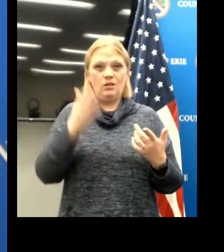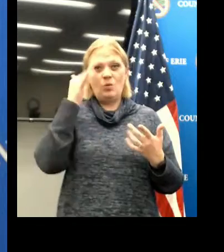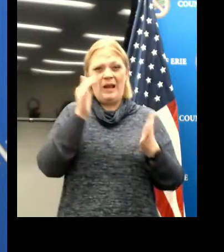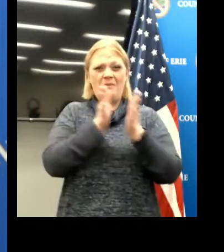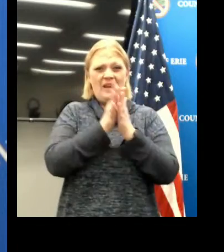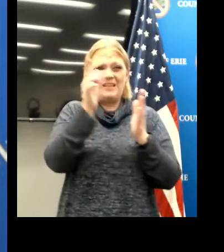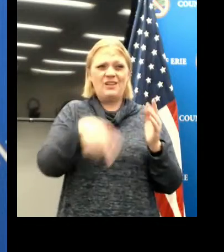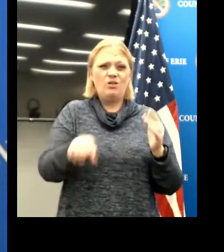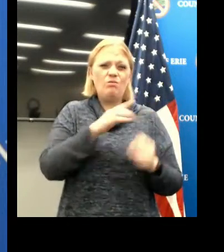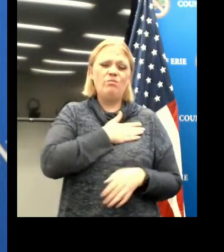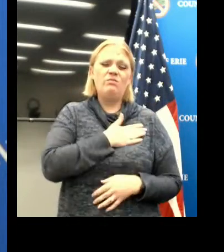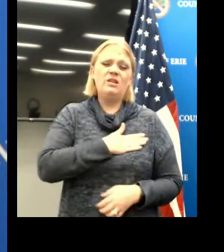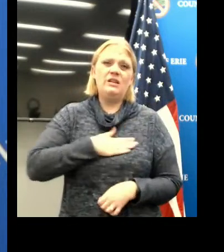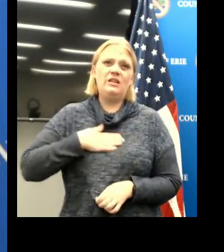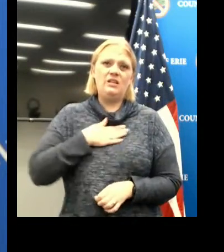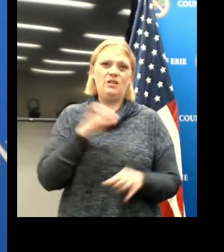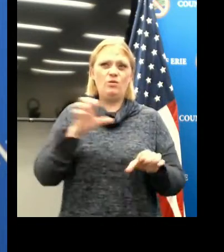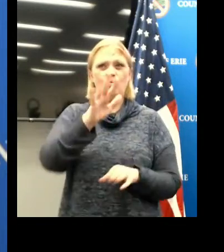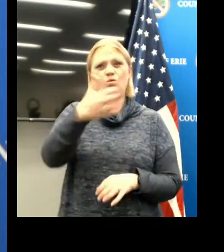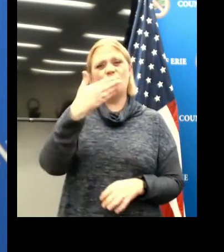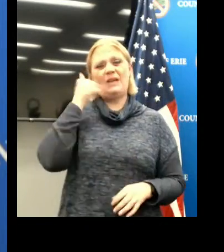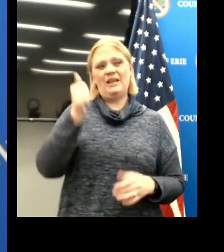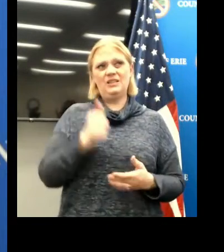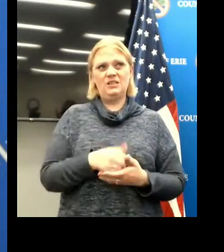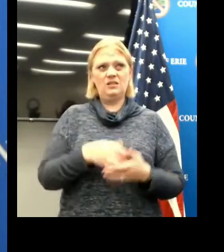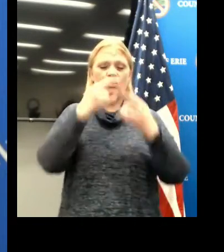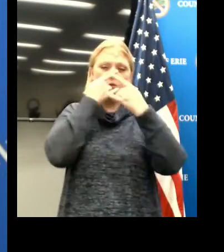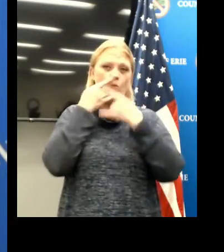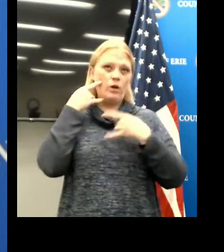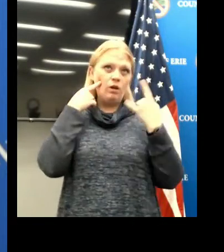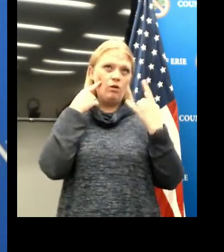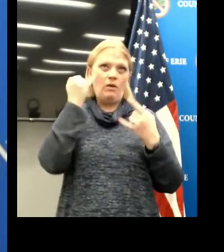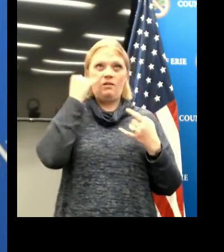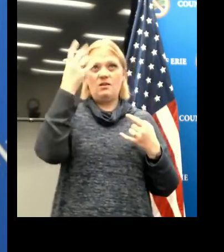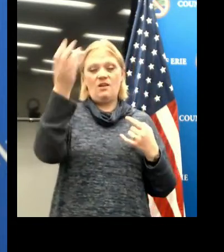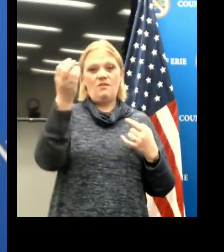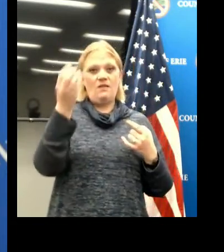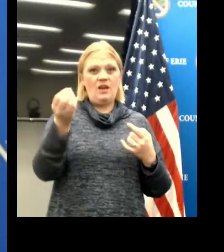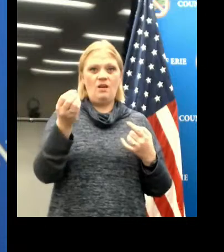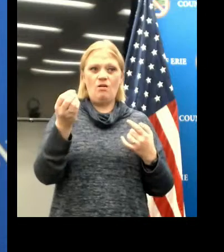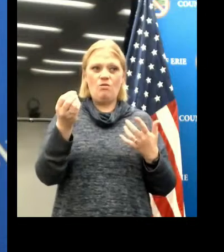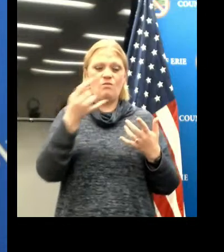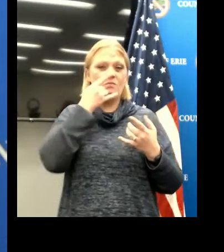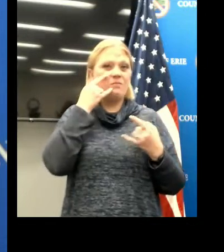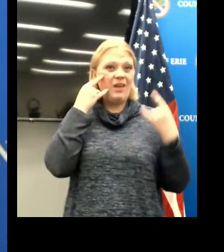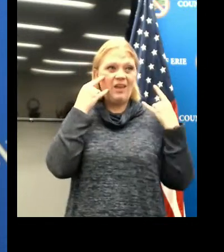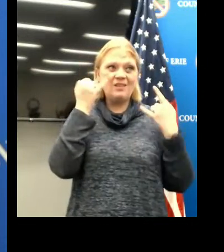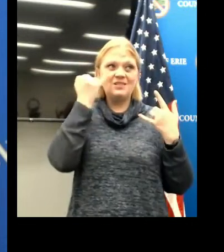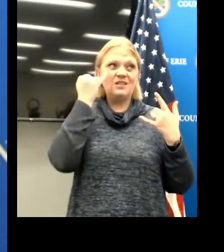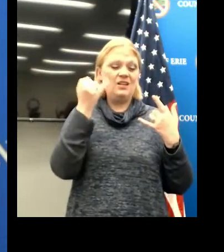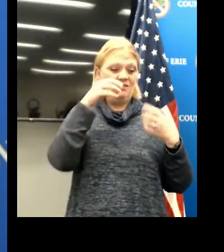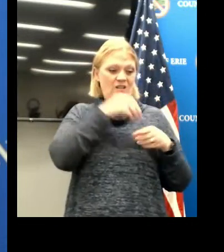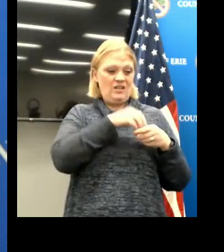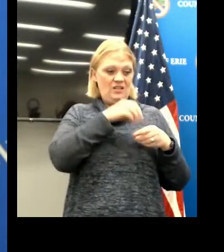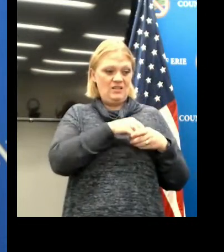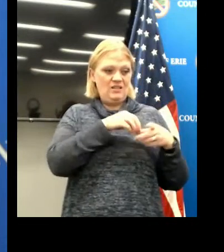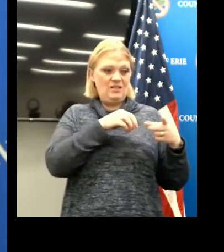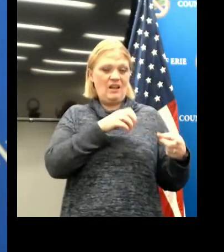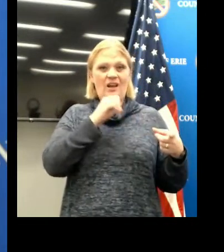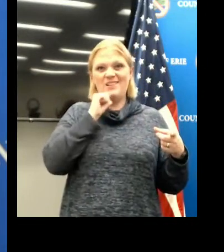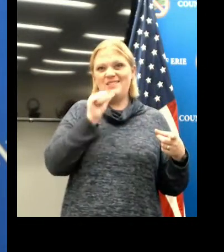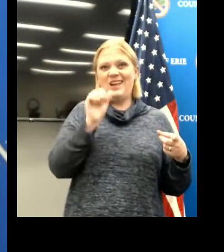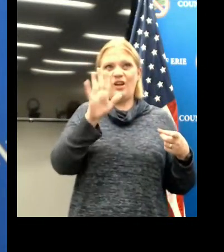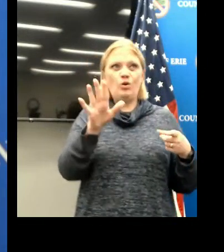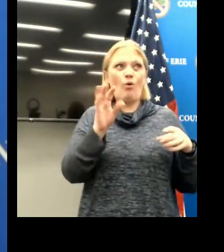you, please do your best. Wear your mask when you're out in public. Wear your mask if you're in a location that's not your